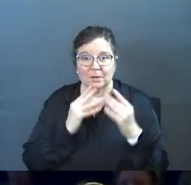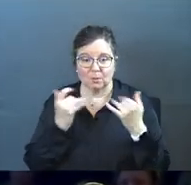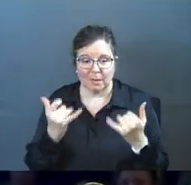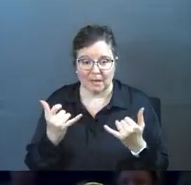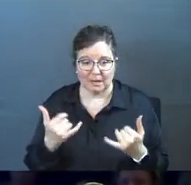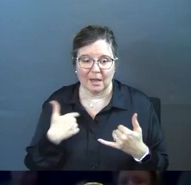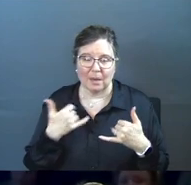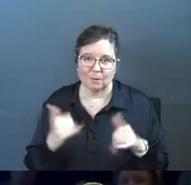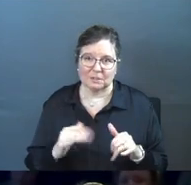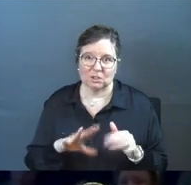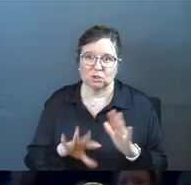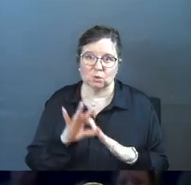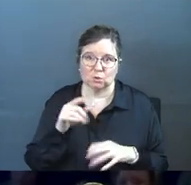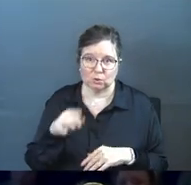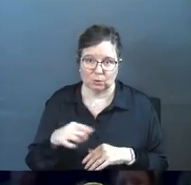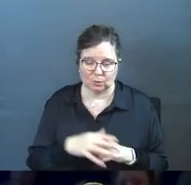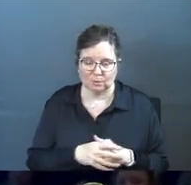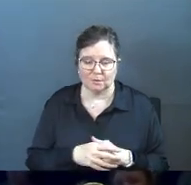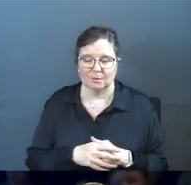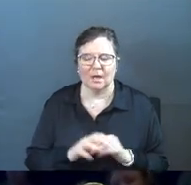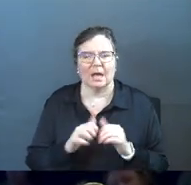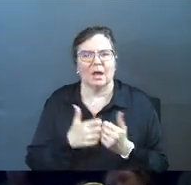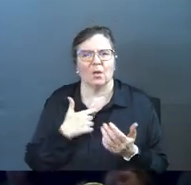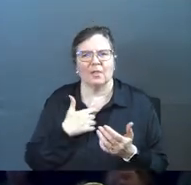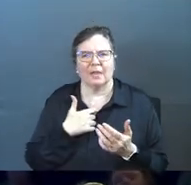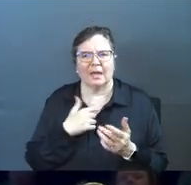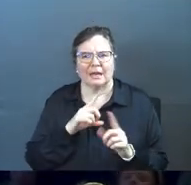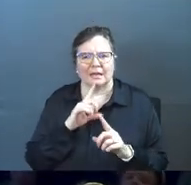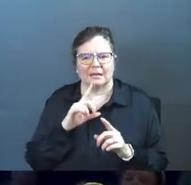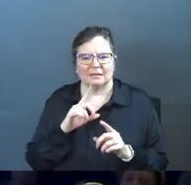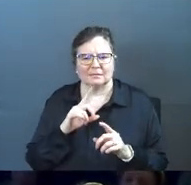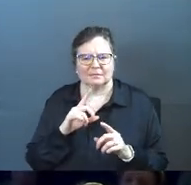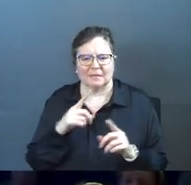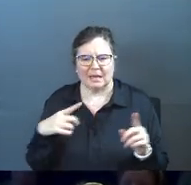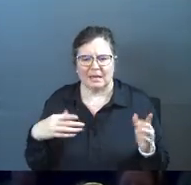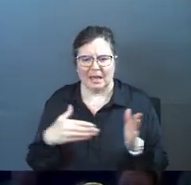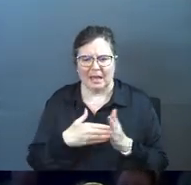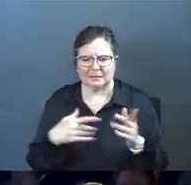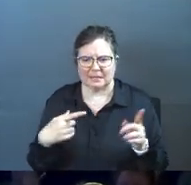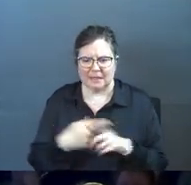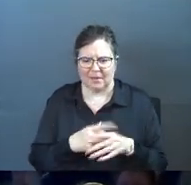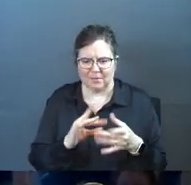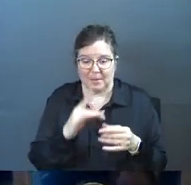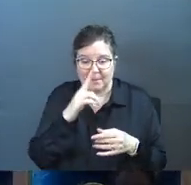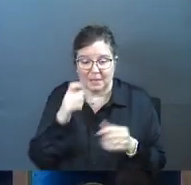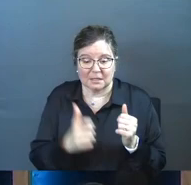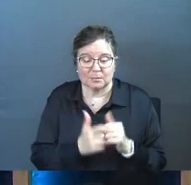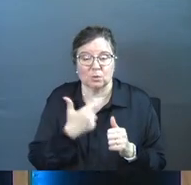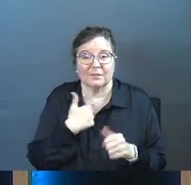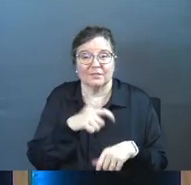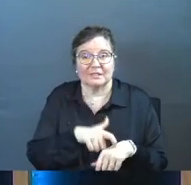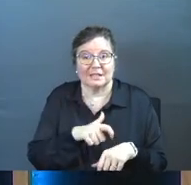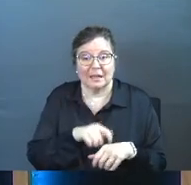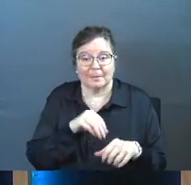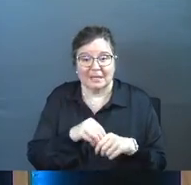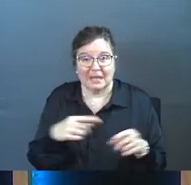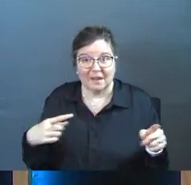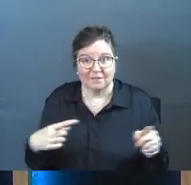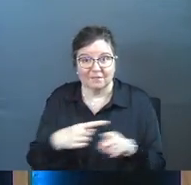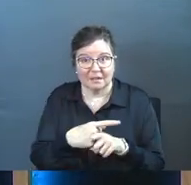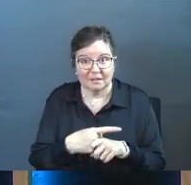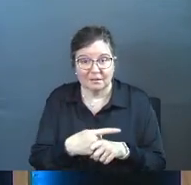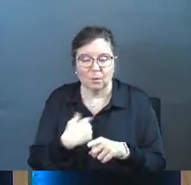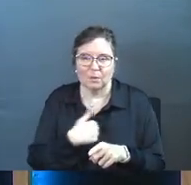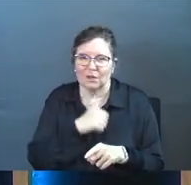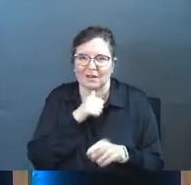through right now, I would still choose you. And how is that an anti-conflict message? Because most of the time in a